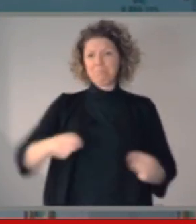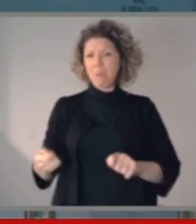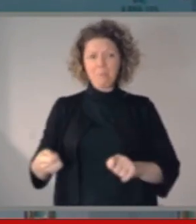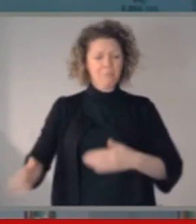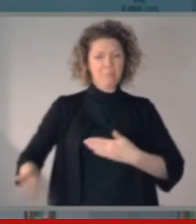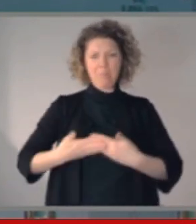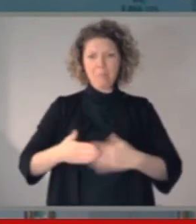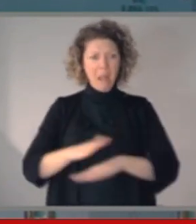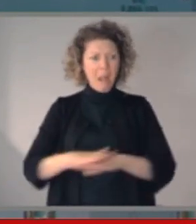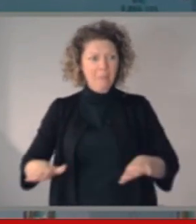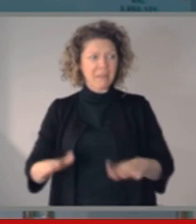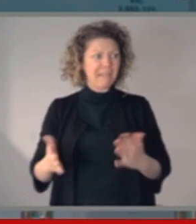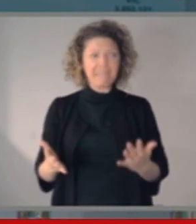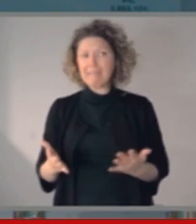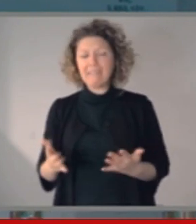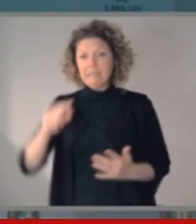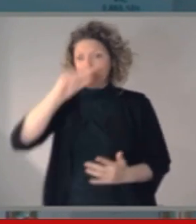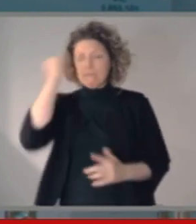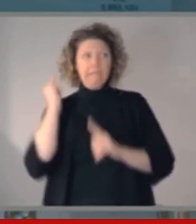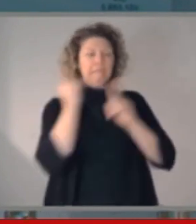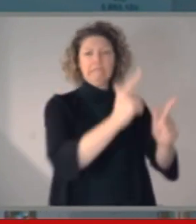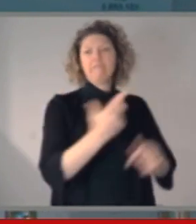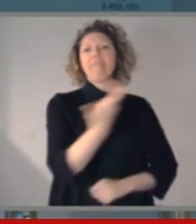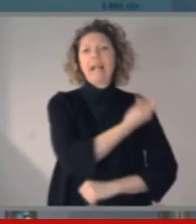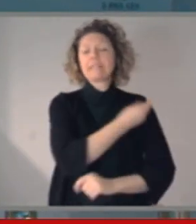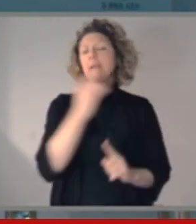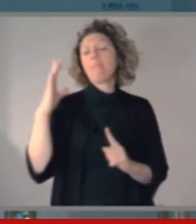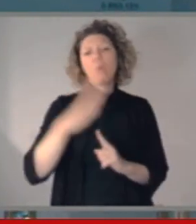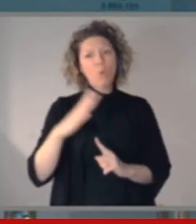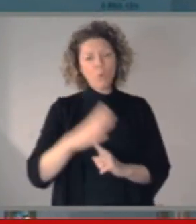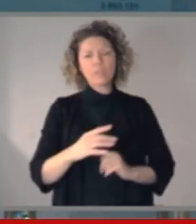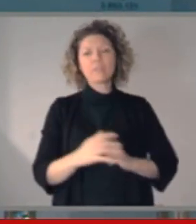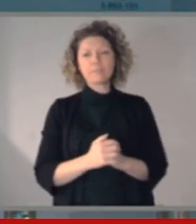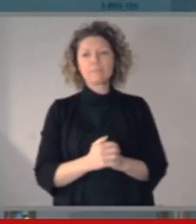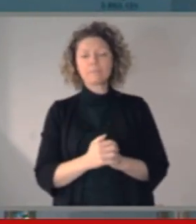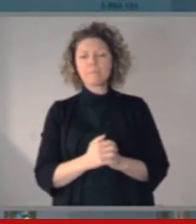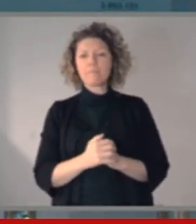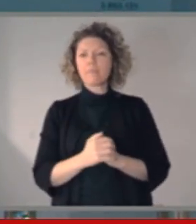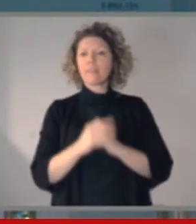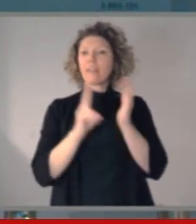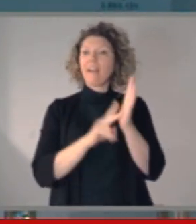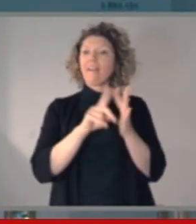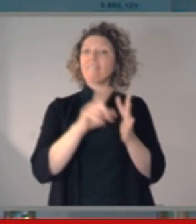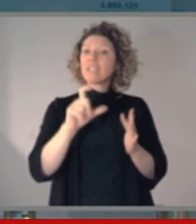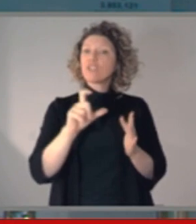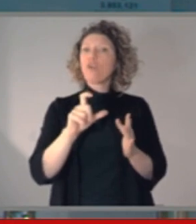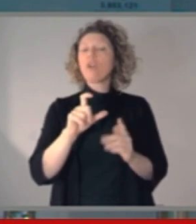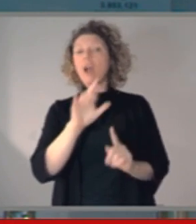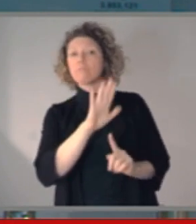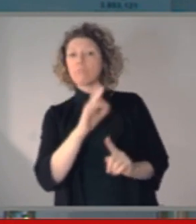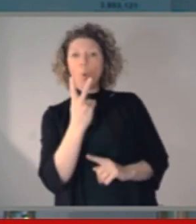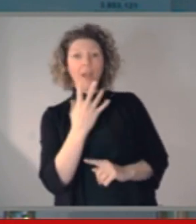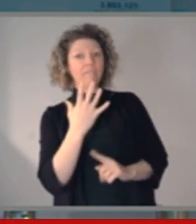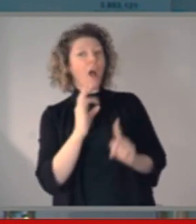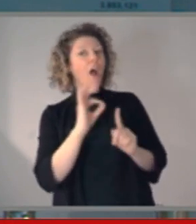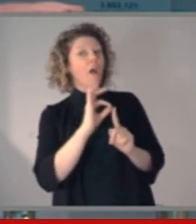and get vaccinated. Victoria also has been performing well. They're just shy of 25% on second dose